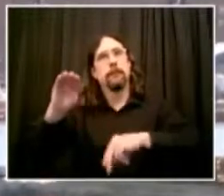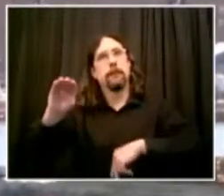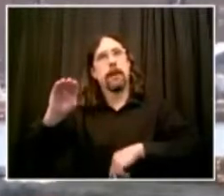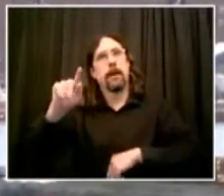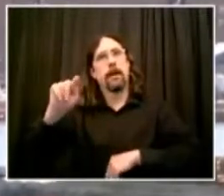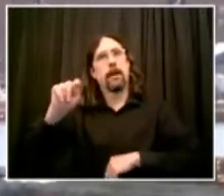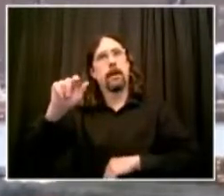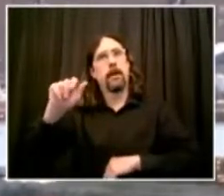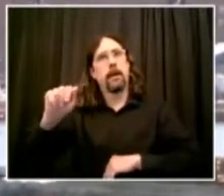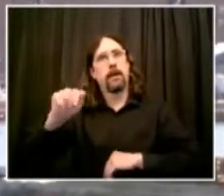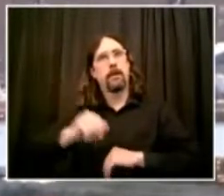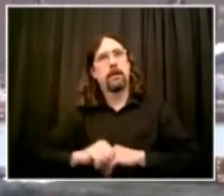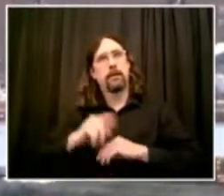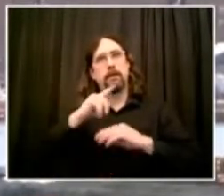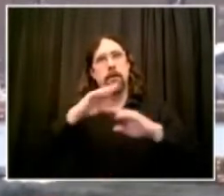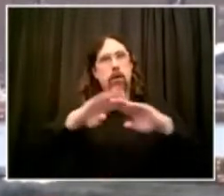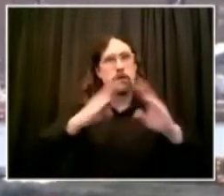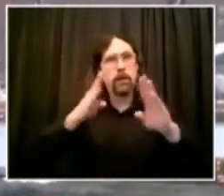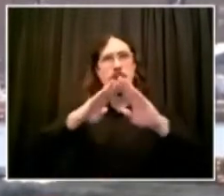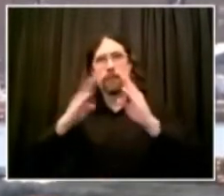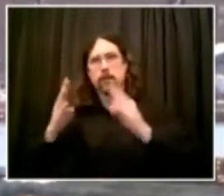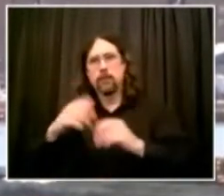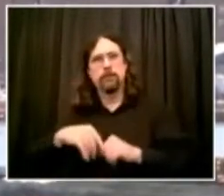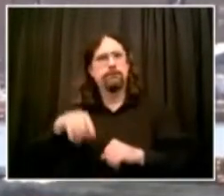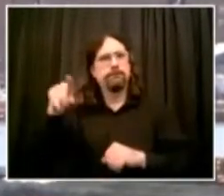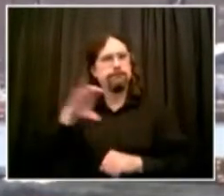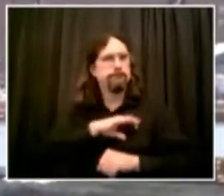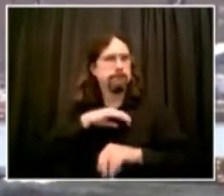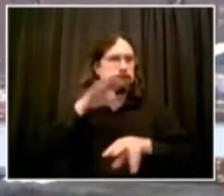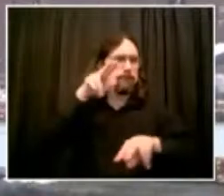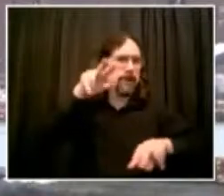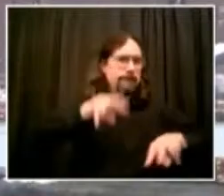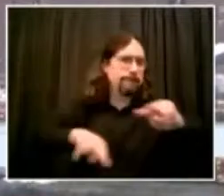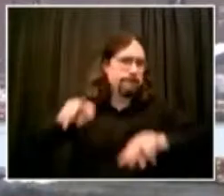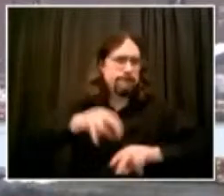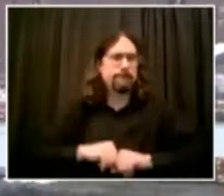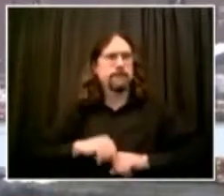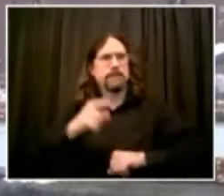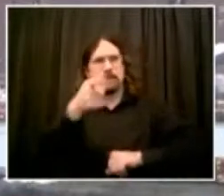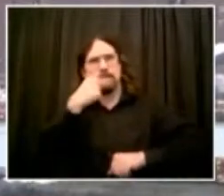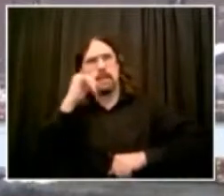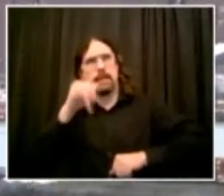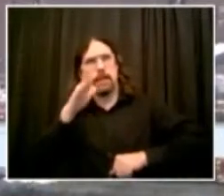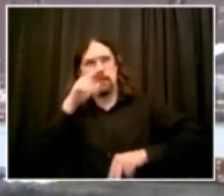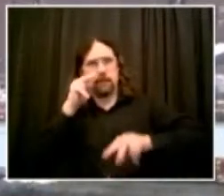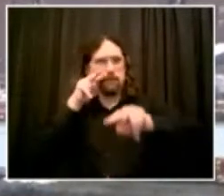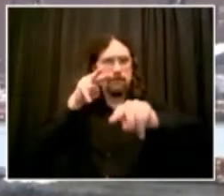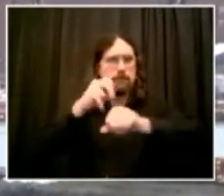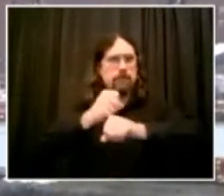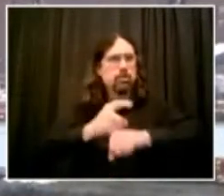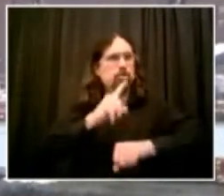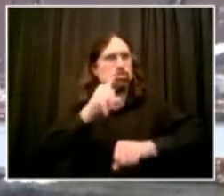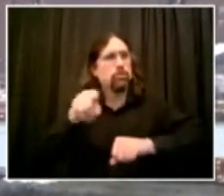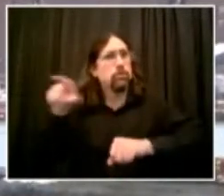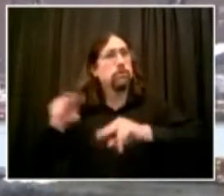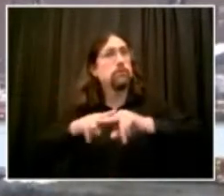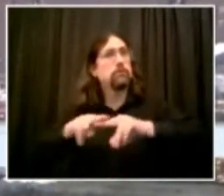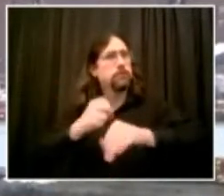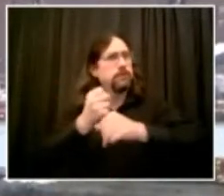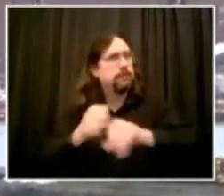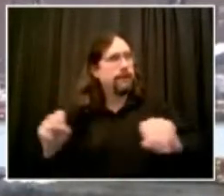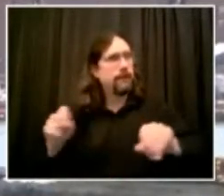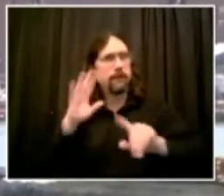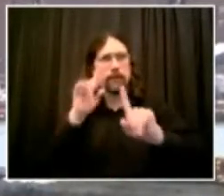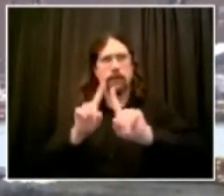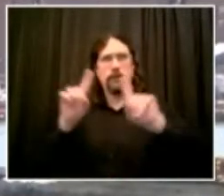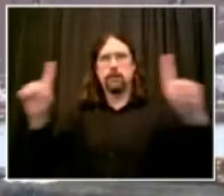enforcement. You're sending school safety agents, which are a branch of the NYPD. Has anybody talked about doing social distancing,